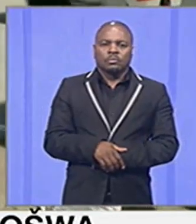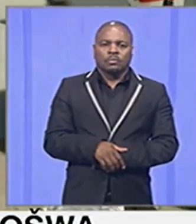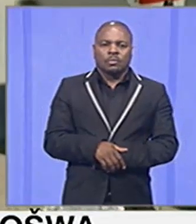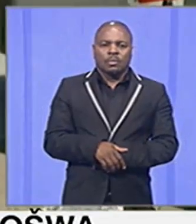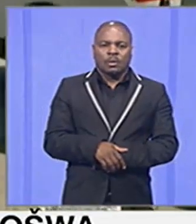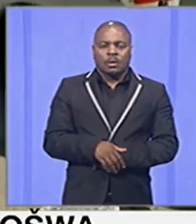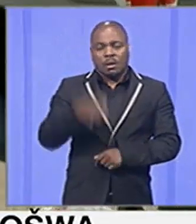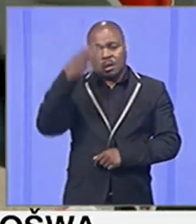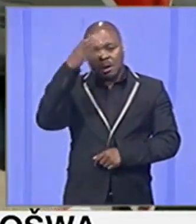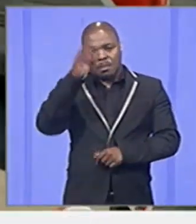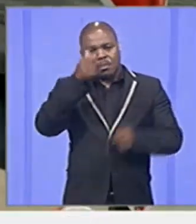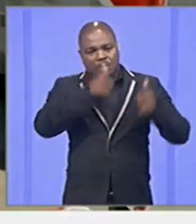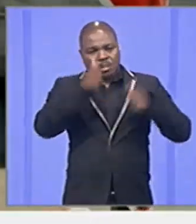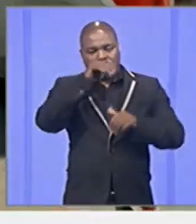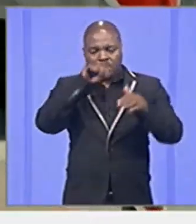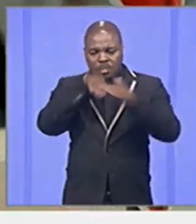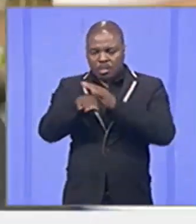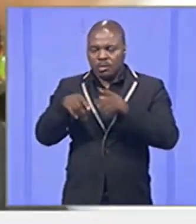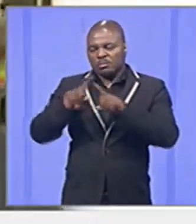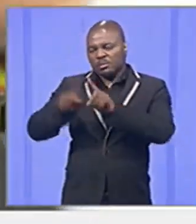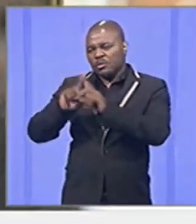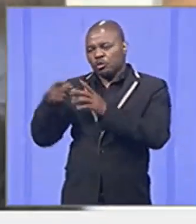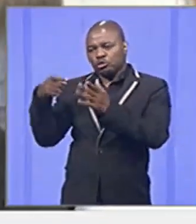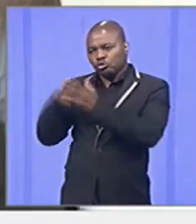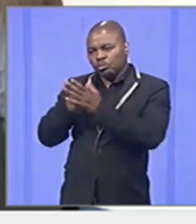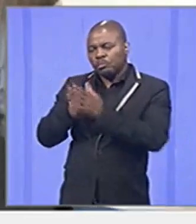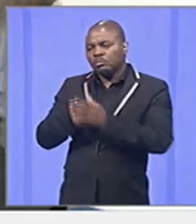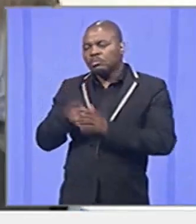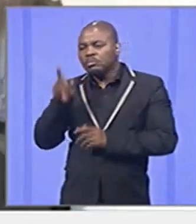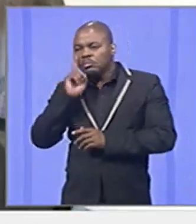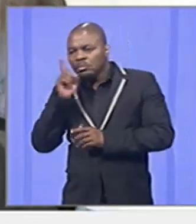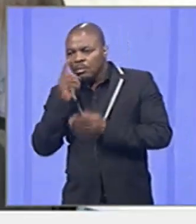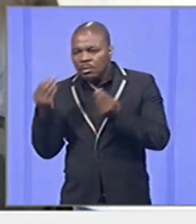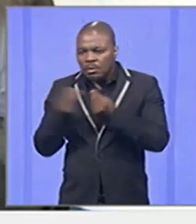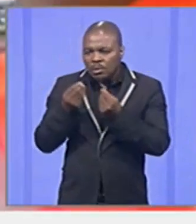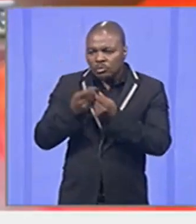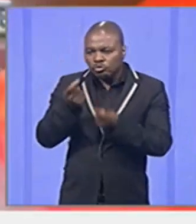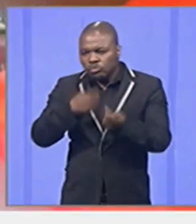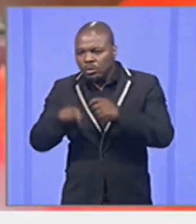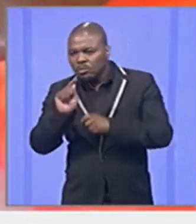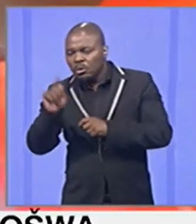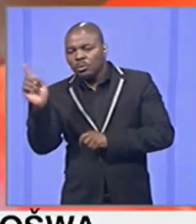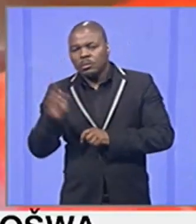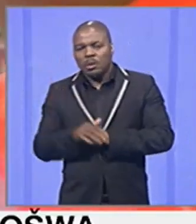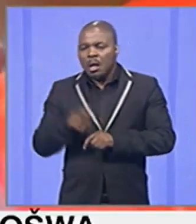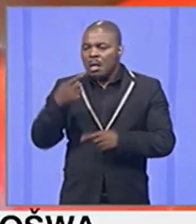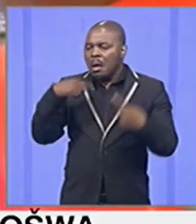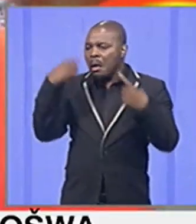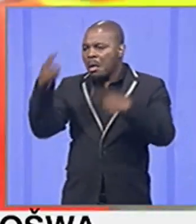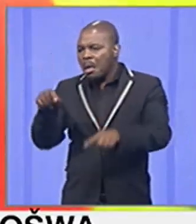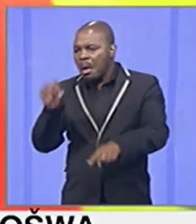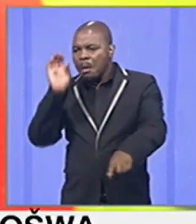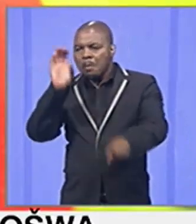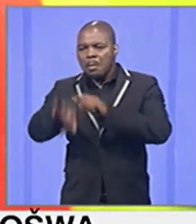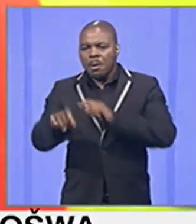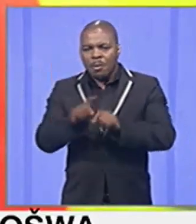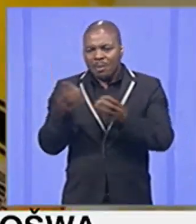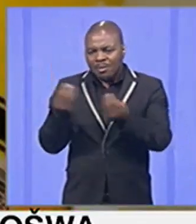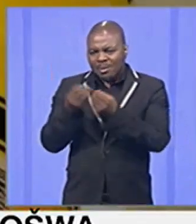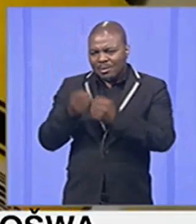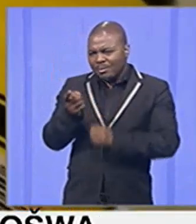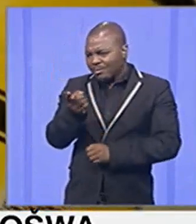Bahlahlobi ba mmuso ba kene mabenkeleng a fapaneng ba lekola thepa e rekiswang ba fumane gore tse ding tsa dintho tse rekiswang ha